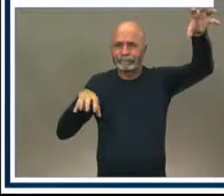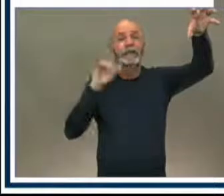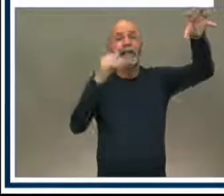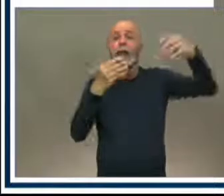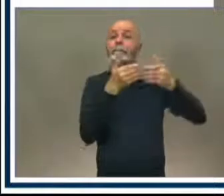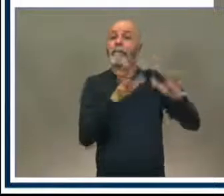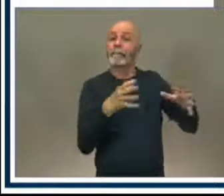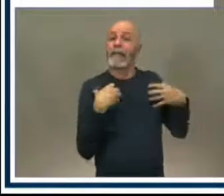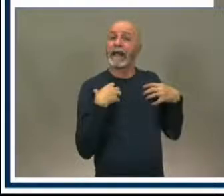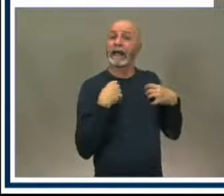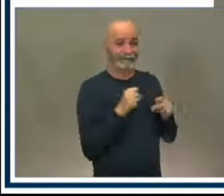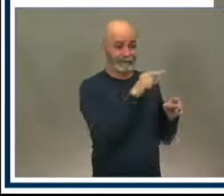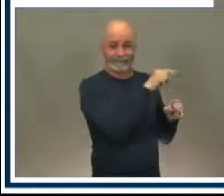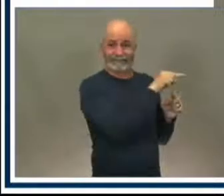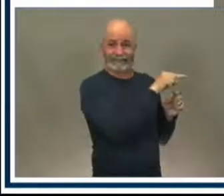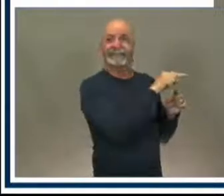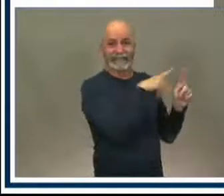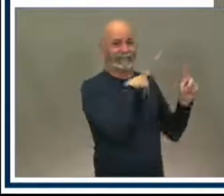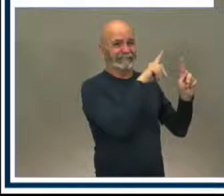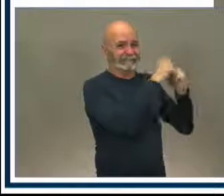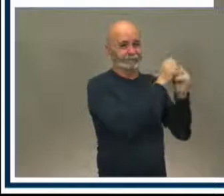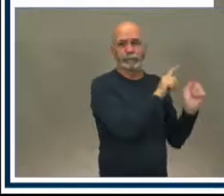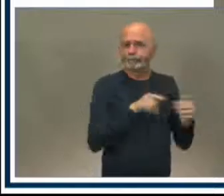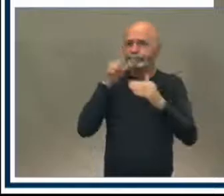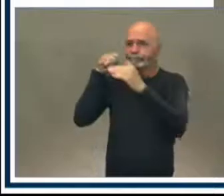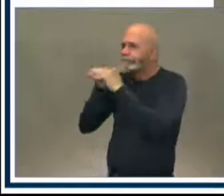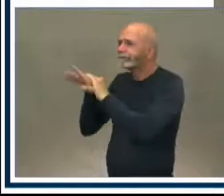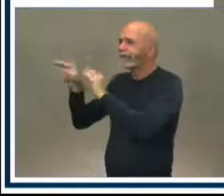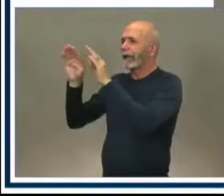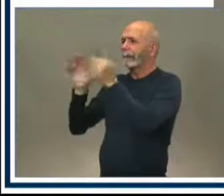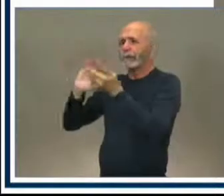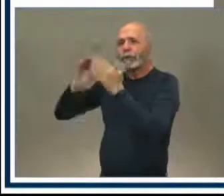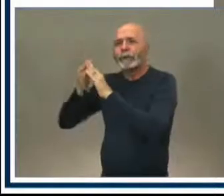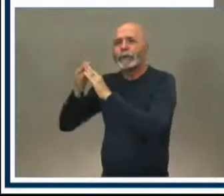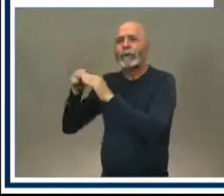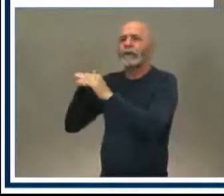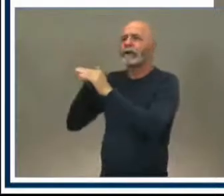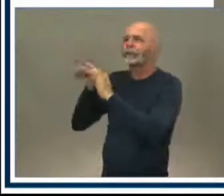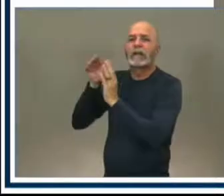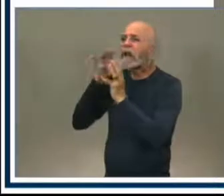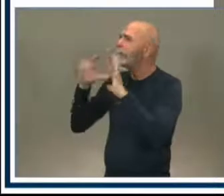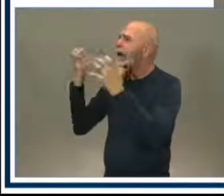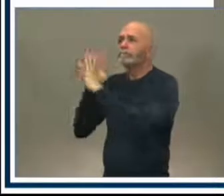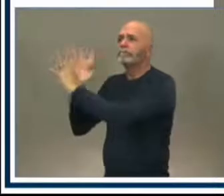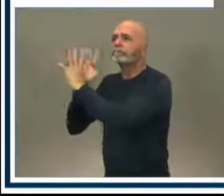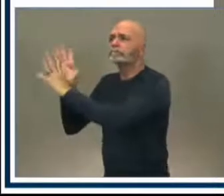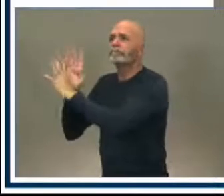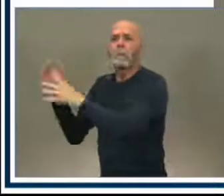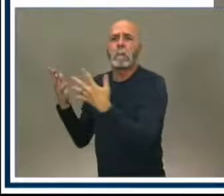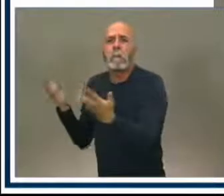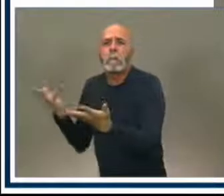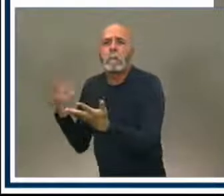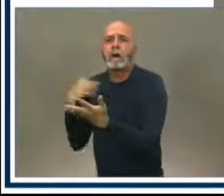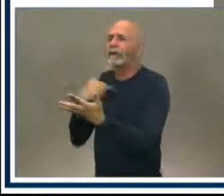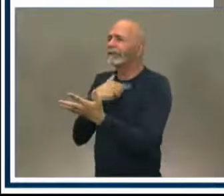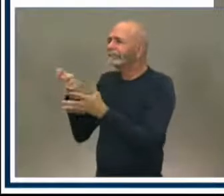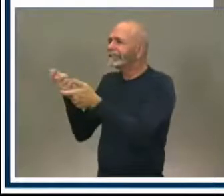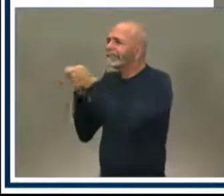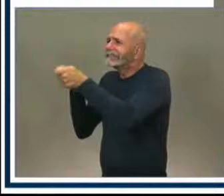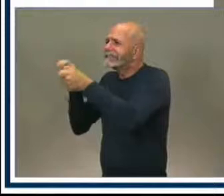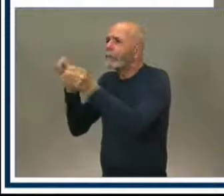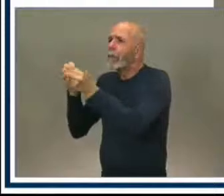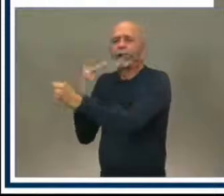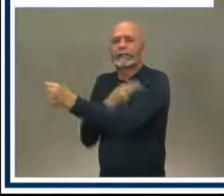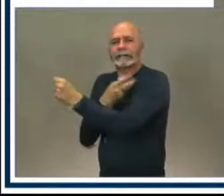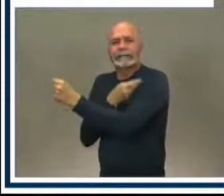teams continue to focus on communities and areas with lower vaccine coverage rates to decrease barriers to successful